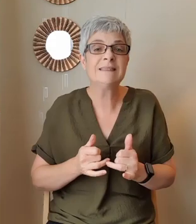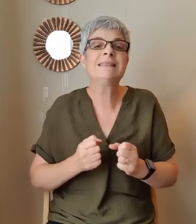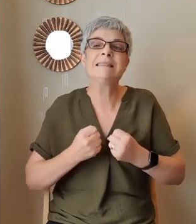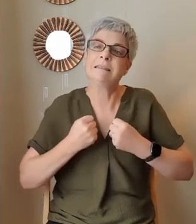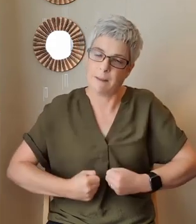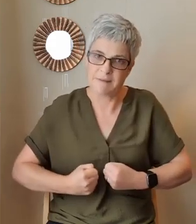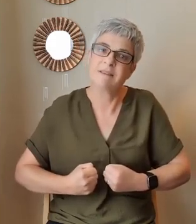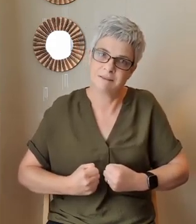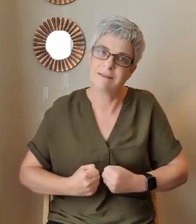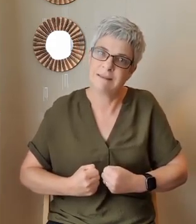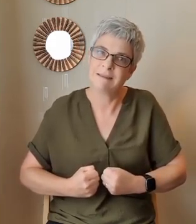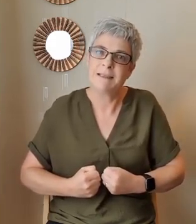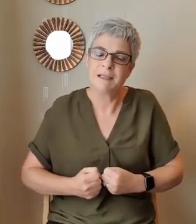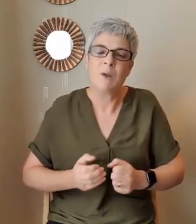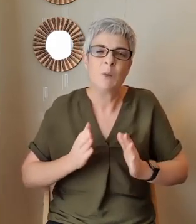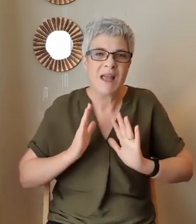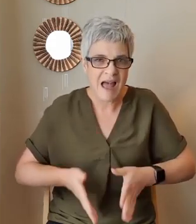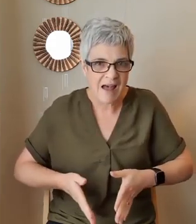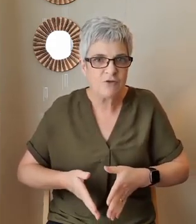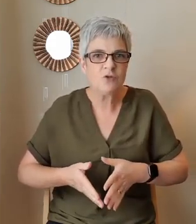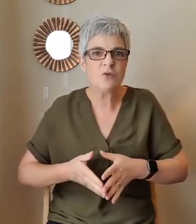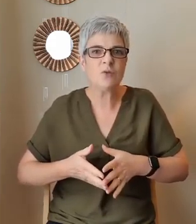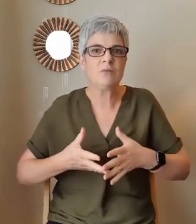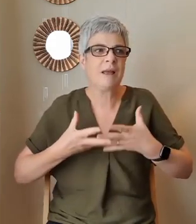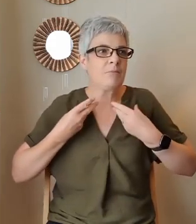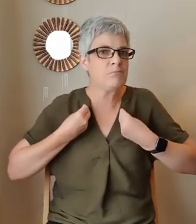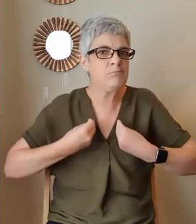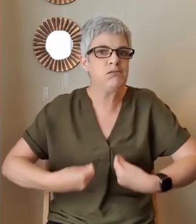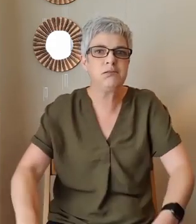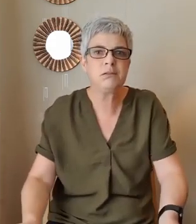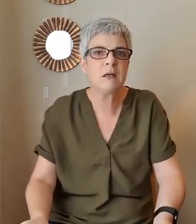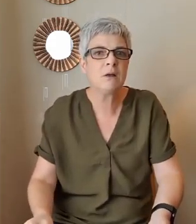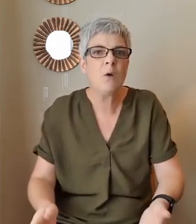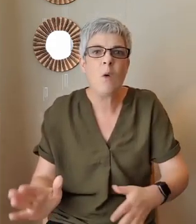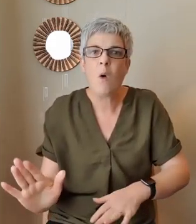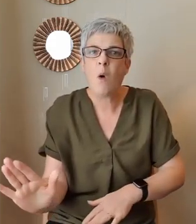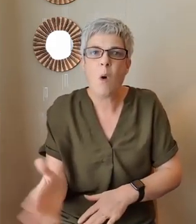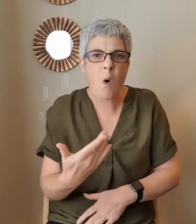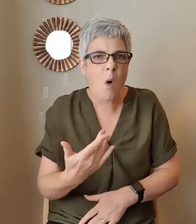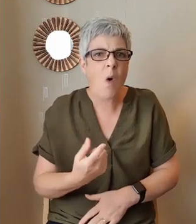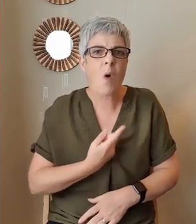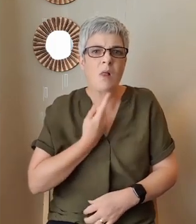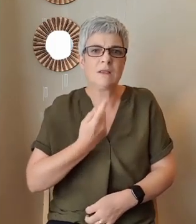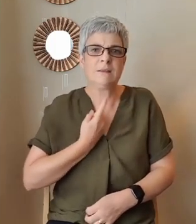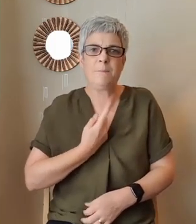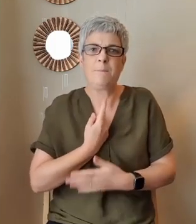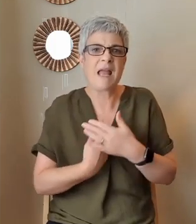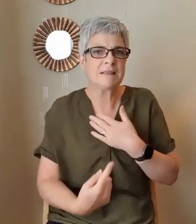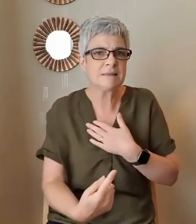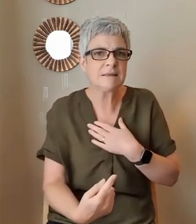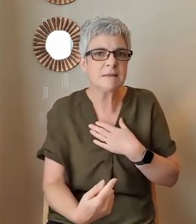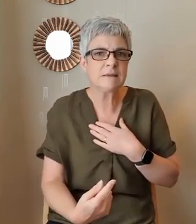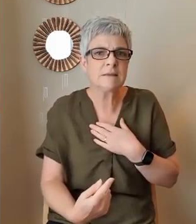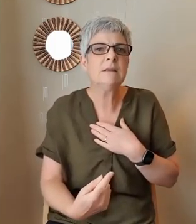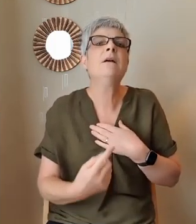in our stubbornness, we have to be stripped of all our self-sufficiency and brought